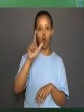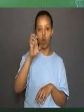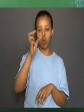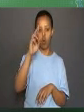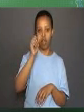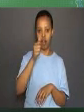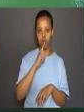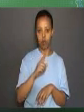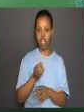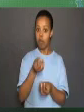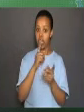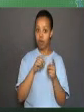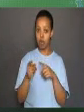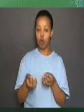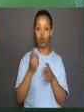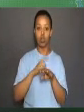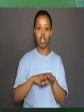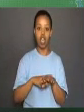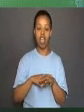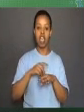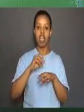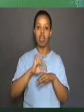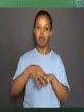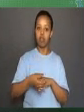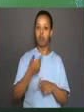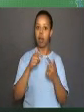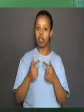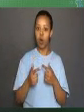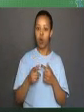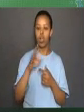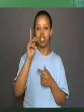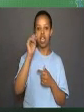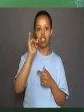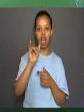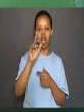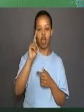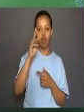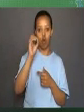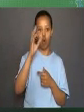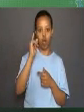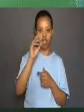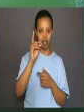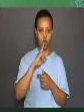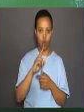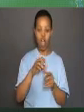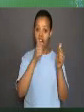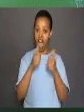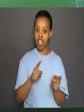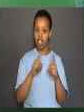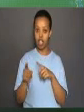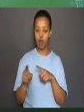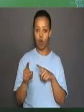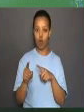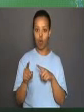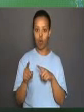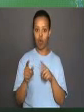Food is the reservoir for typhoid. Finally, air is the reservoir for